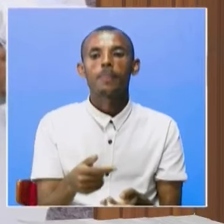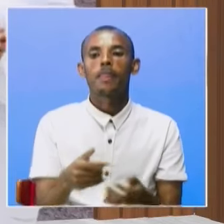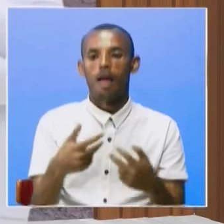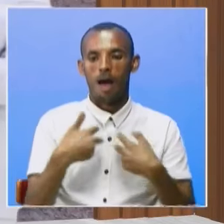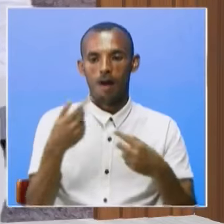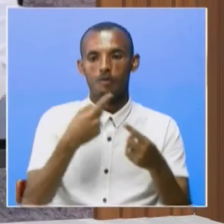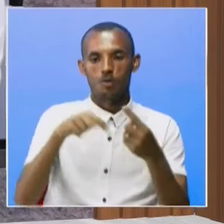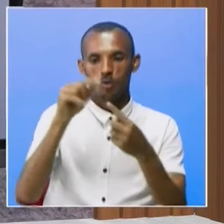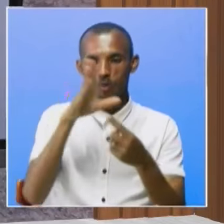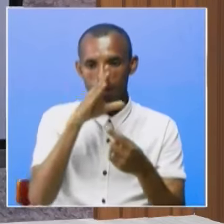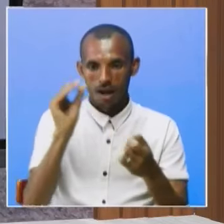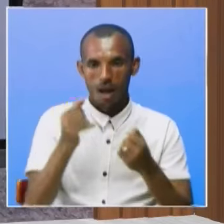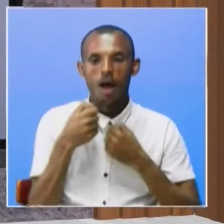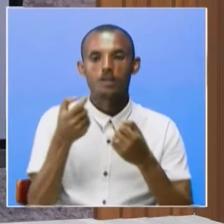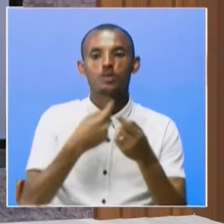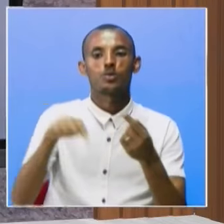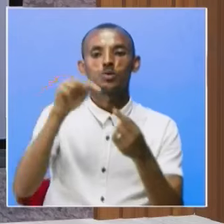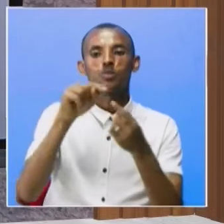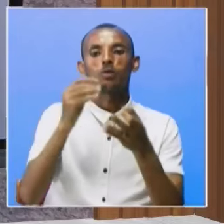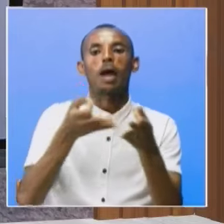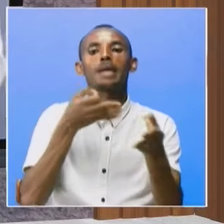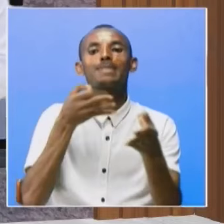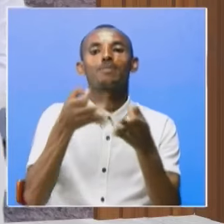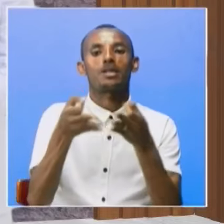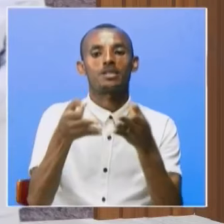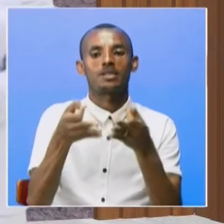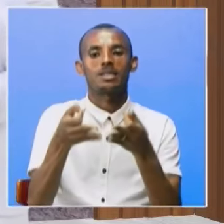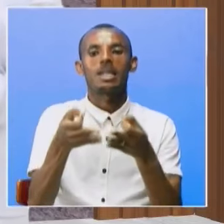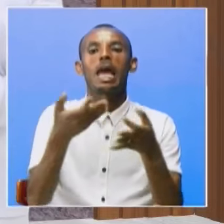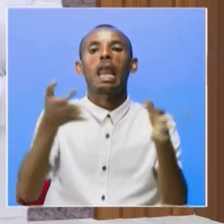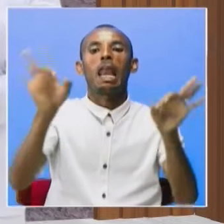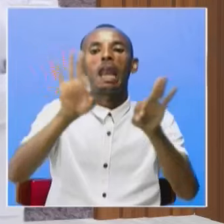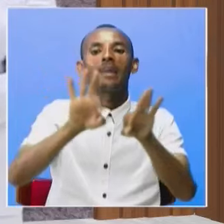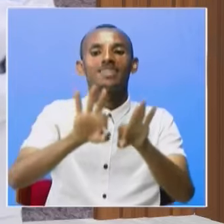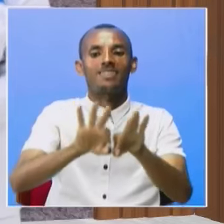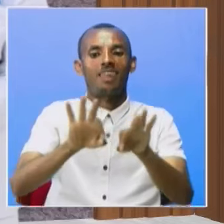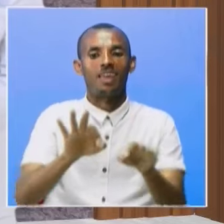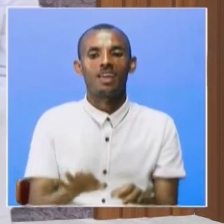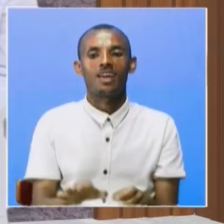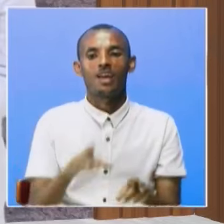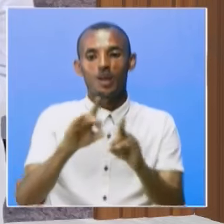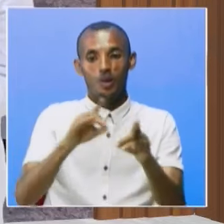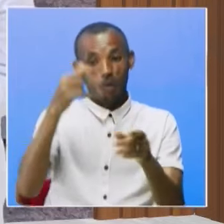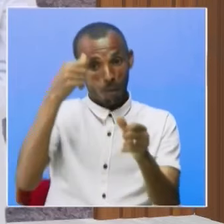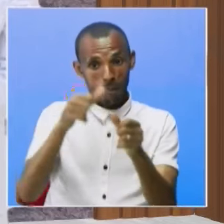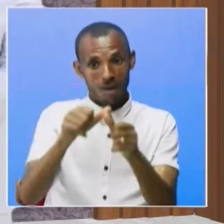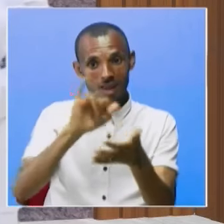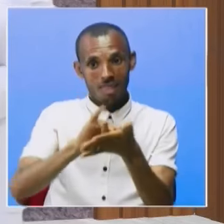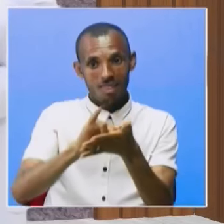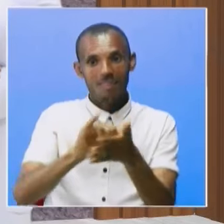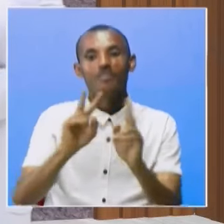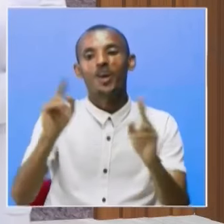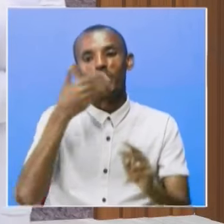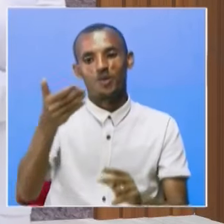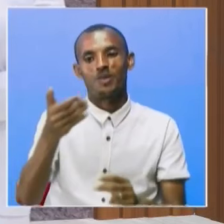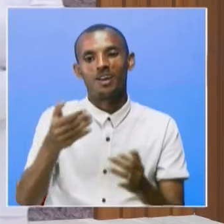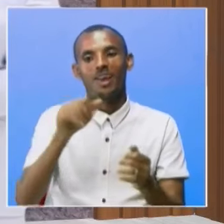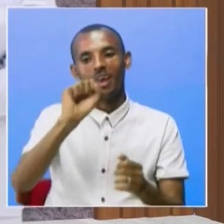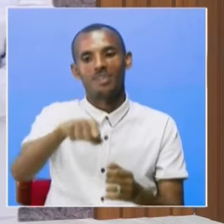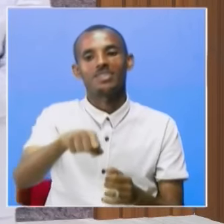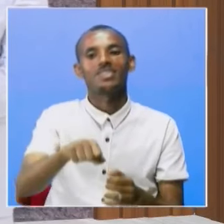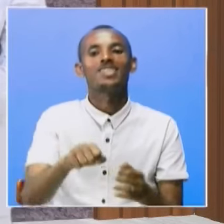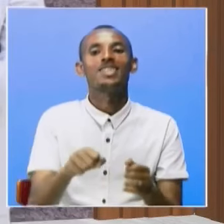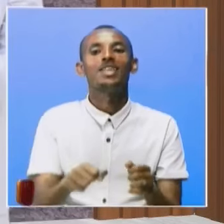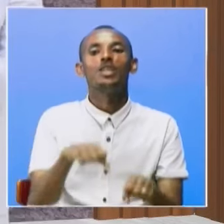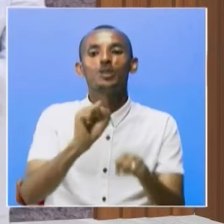to or has to express what? Necessity. Do you remember that? Very good. Yes.